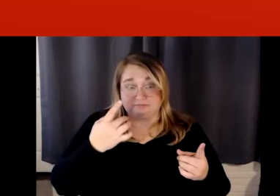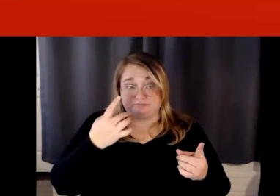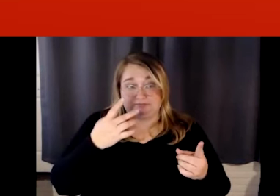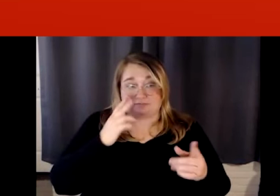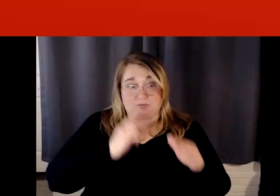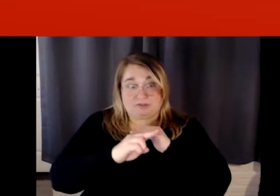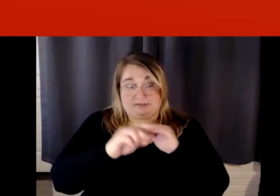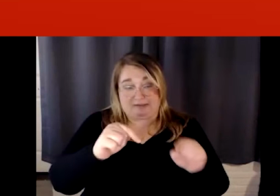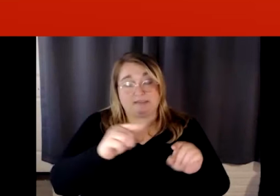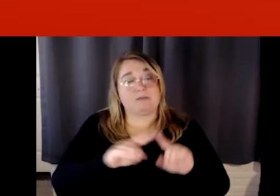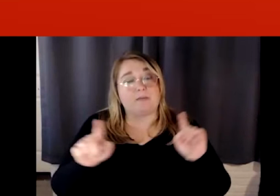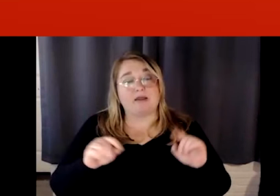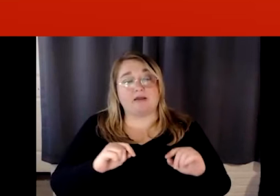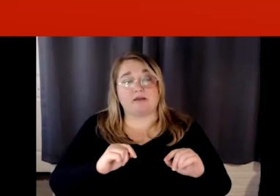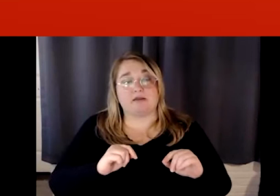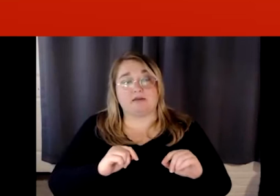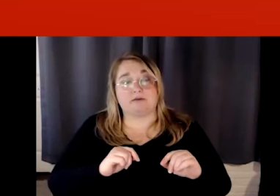the